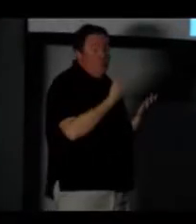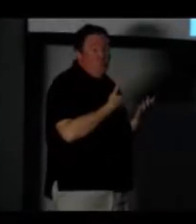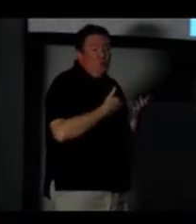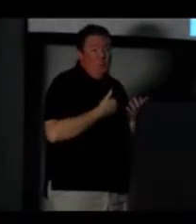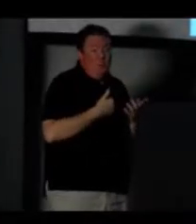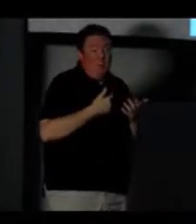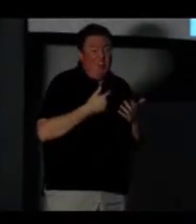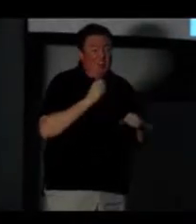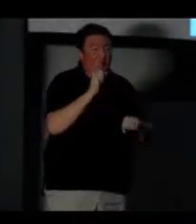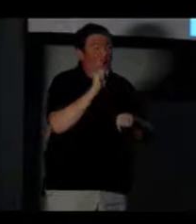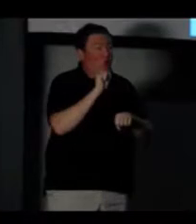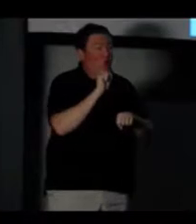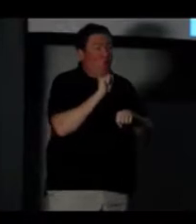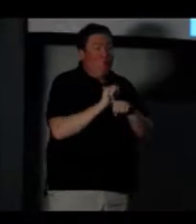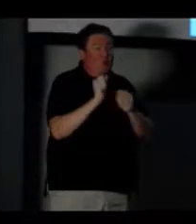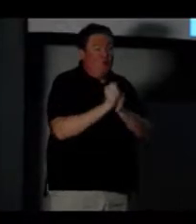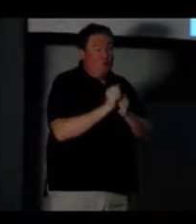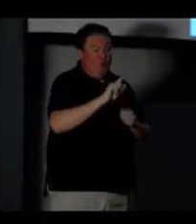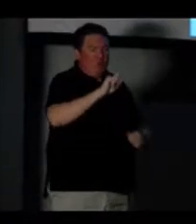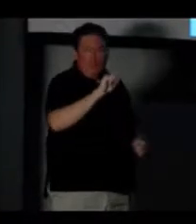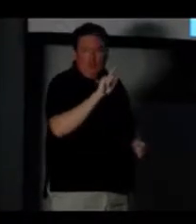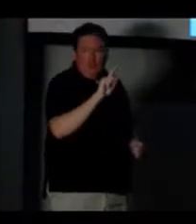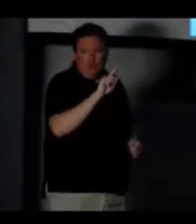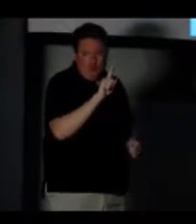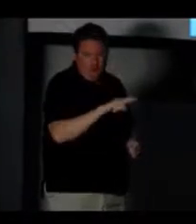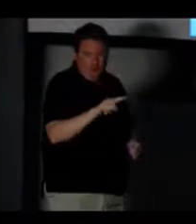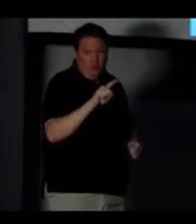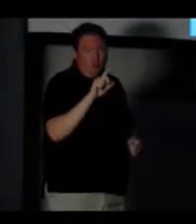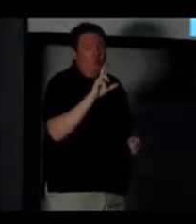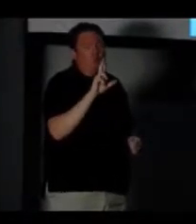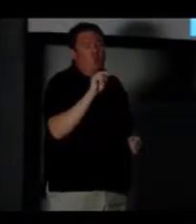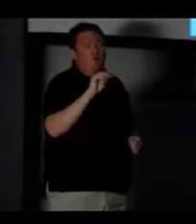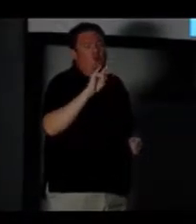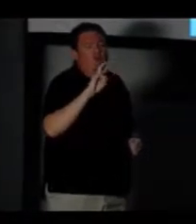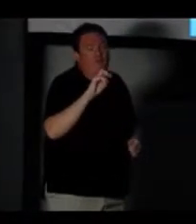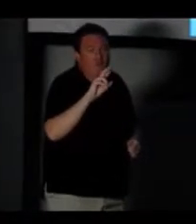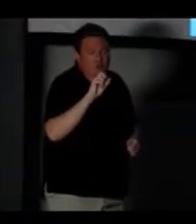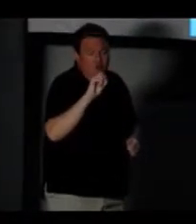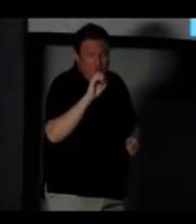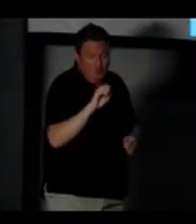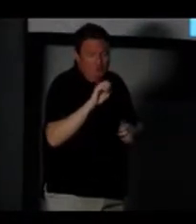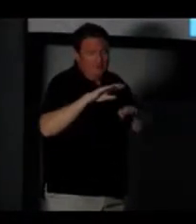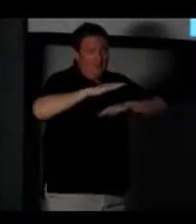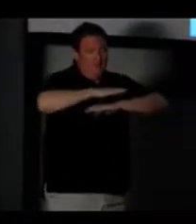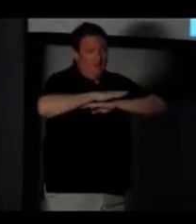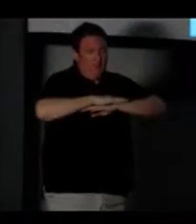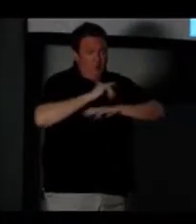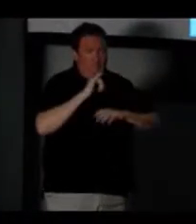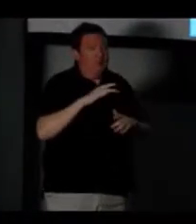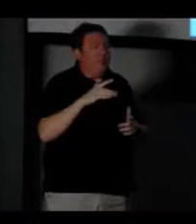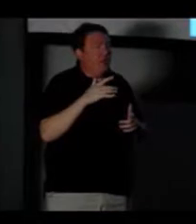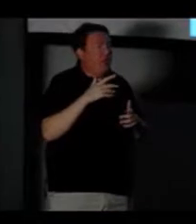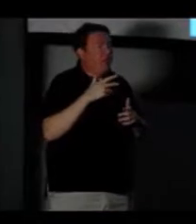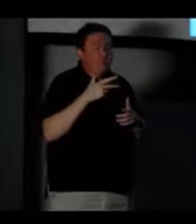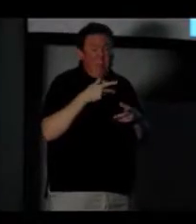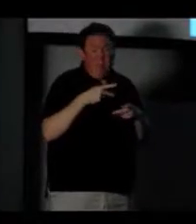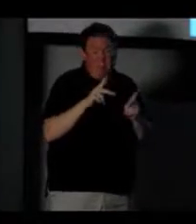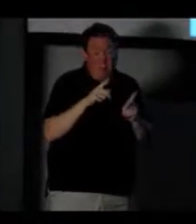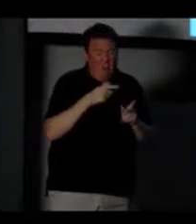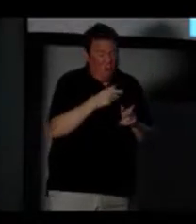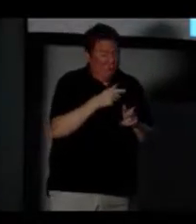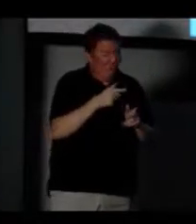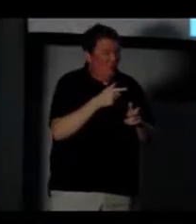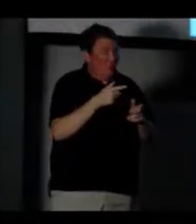with the Zooniverse platform, where there's the Notes for Nature project, which basically allows you to pick